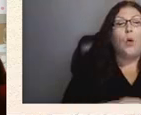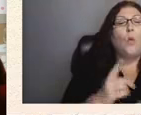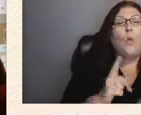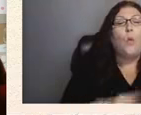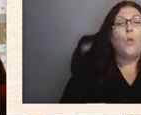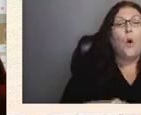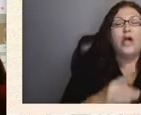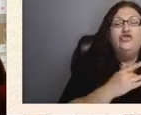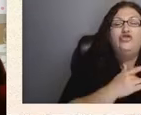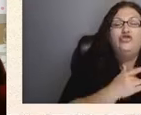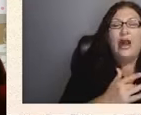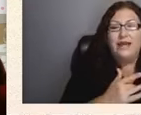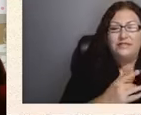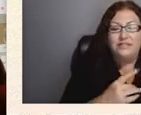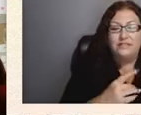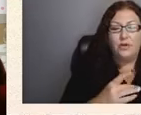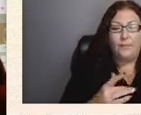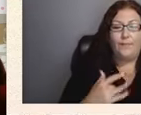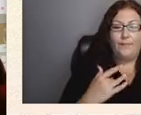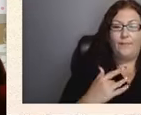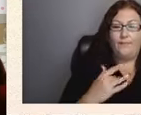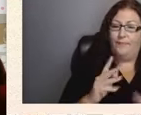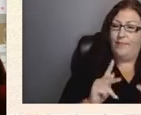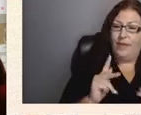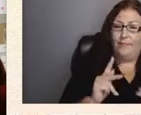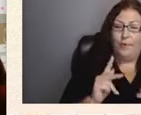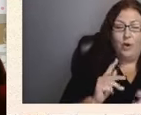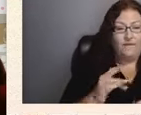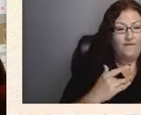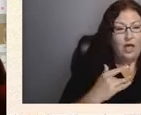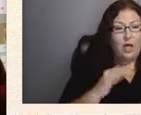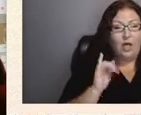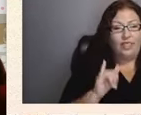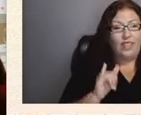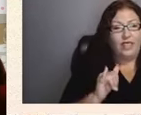that people felt family leaders brought to the table. So,